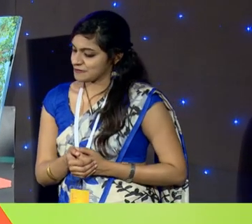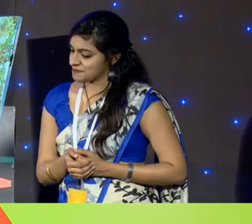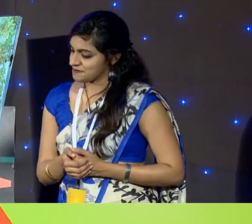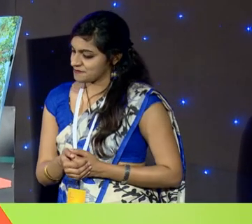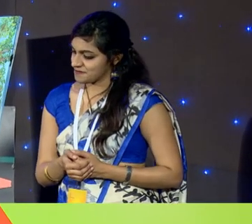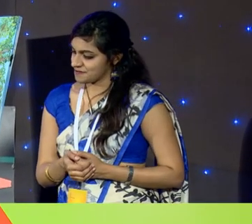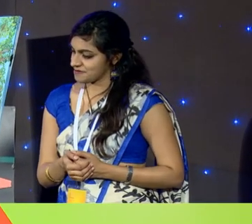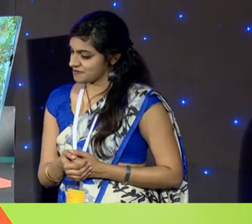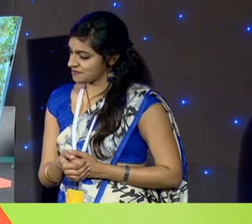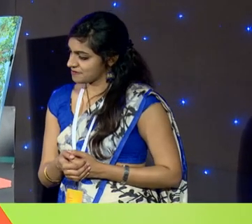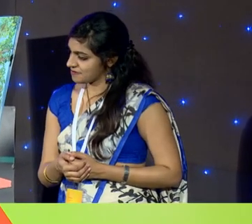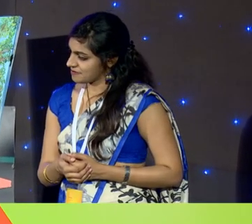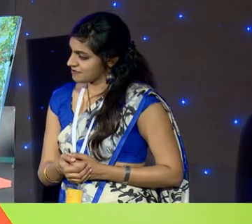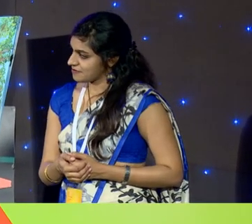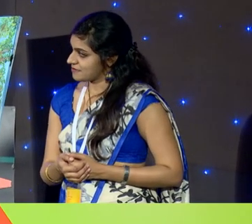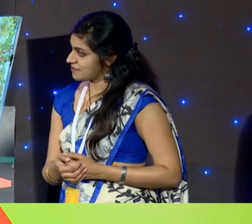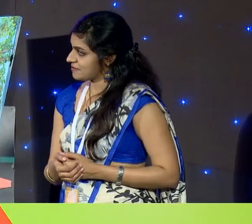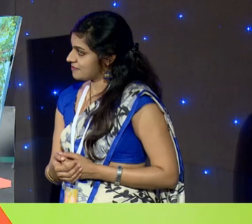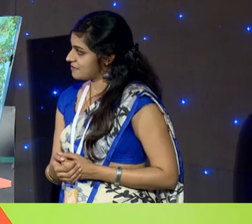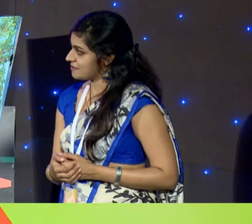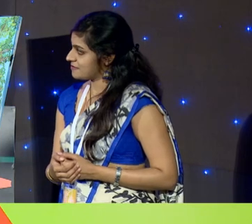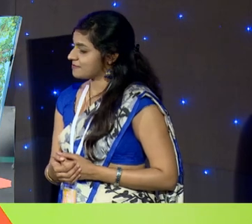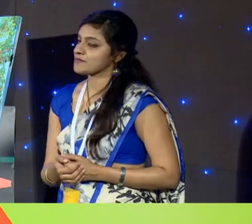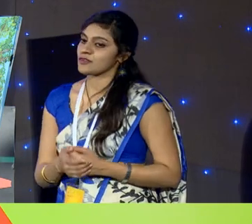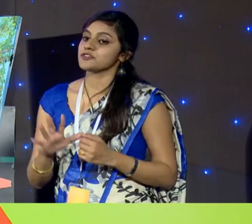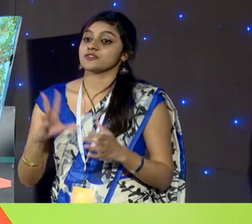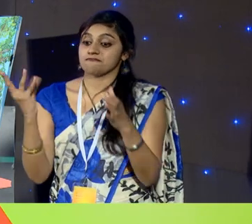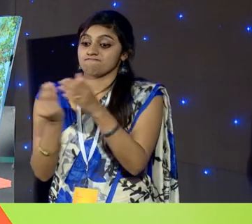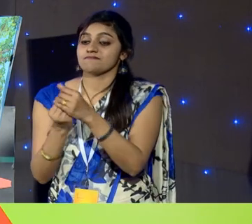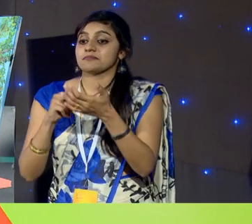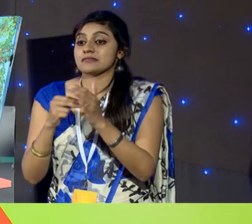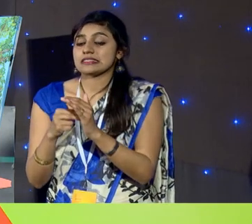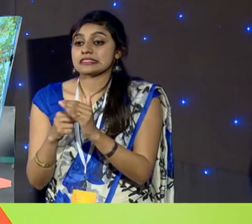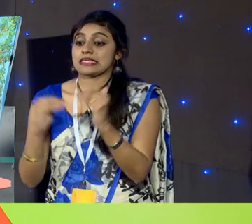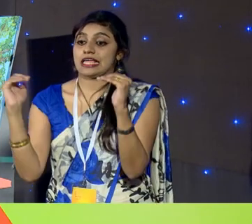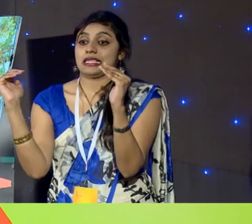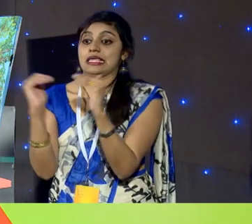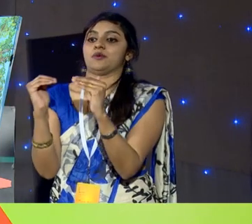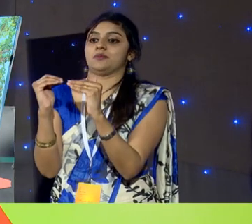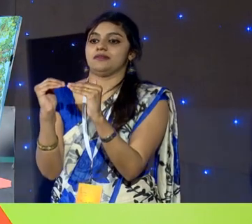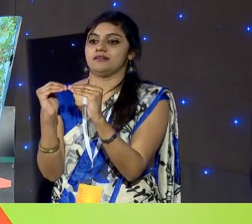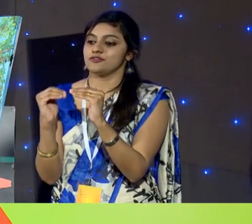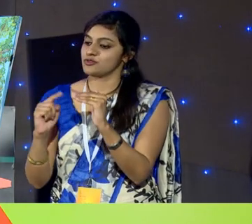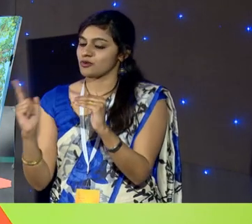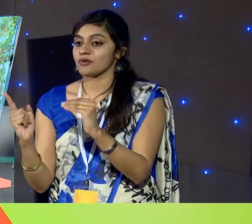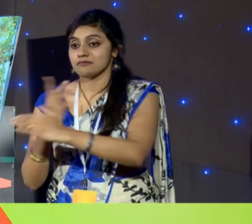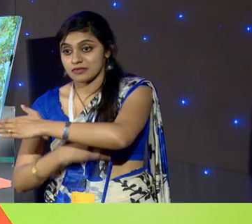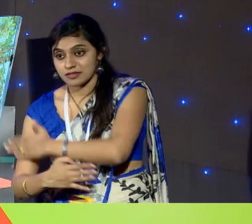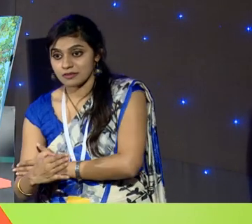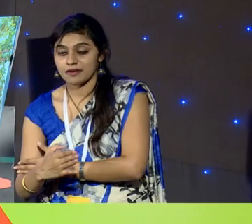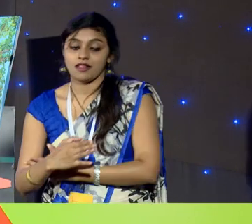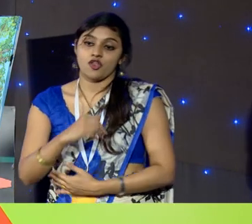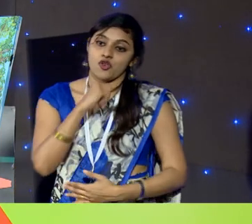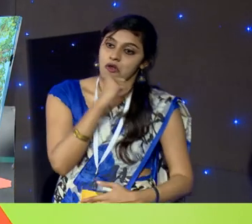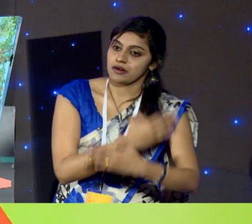education rests on giving equal opportunities and full participation to an